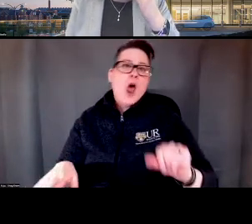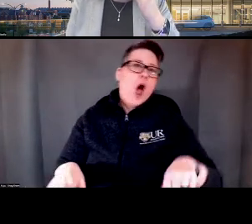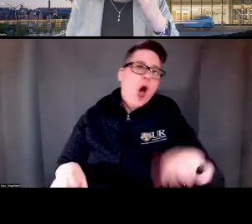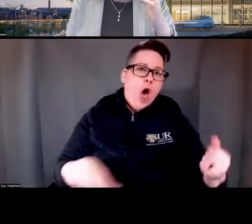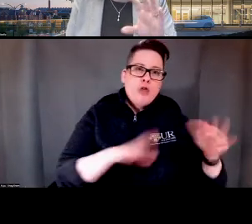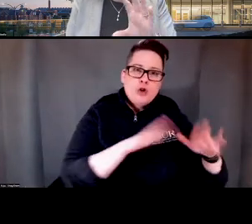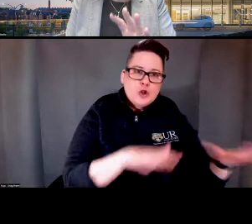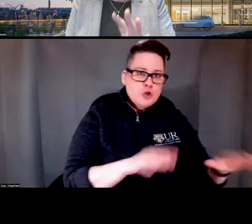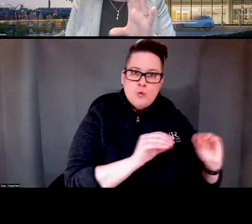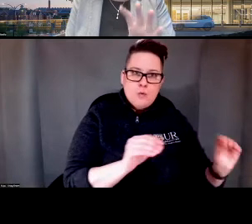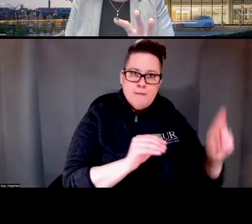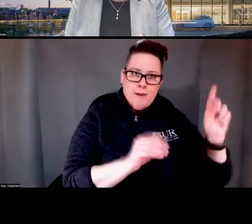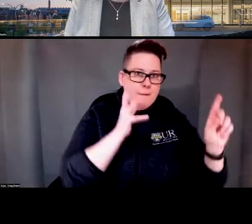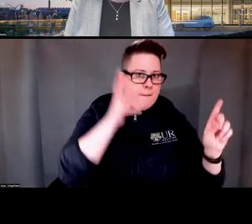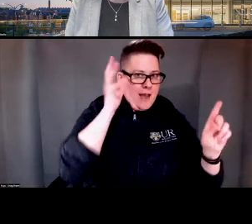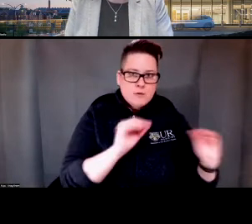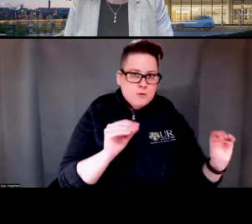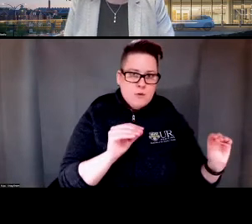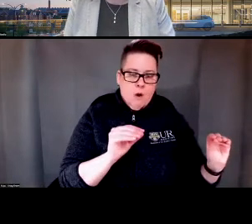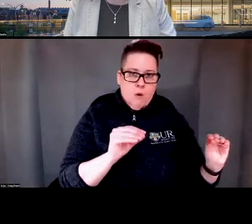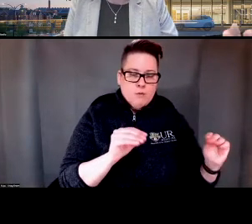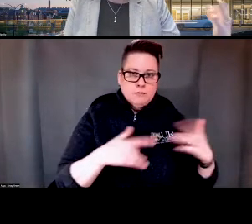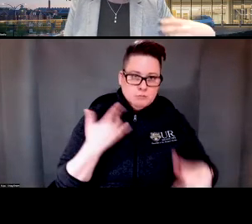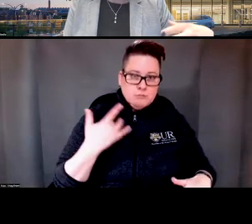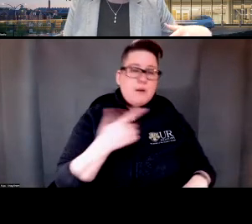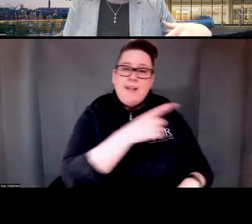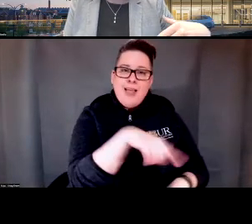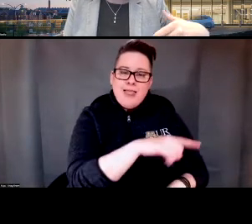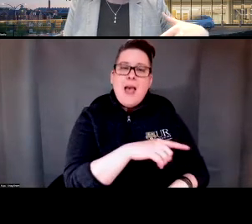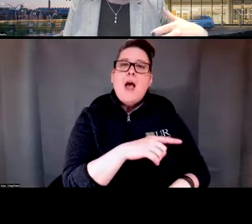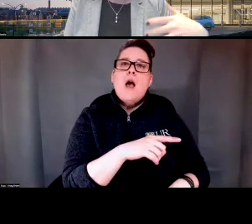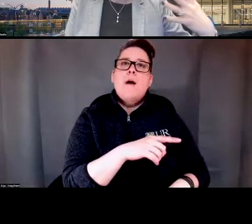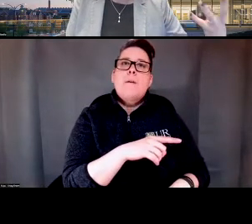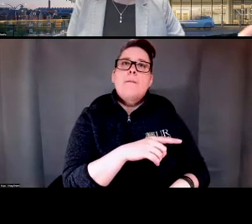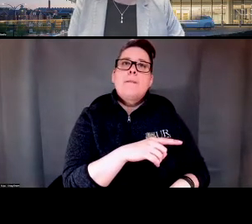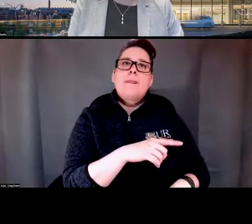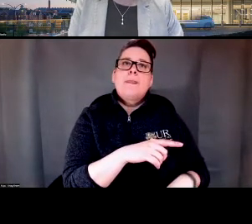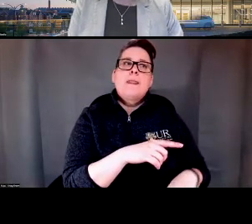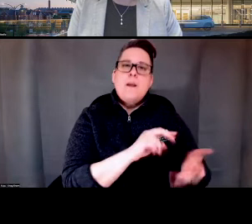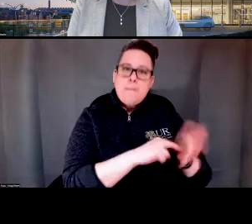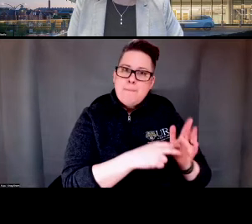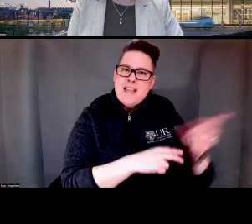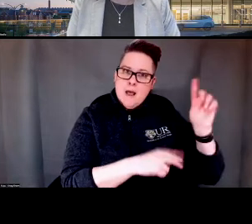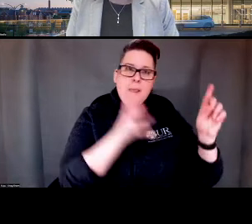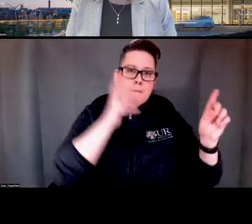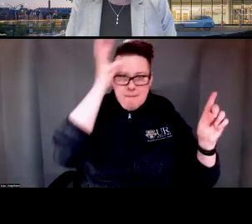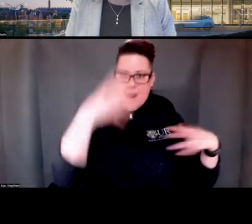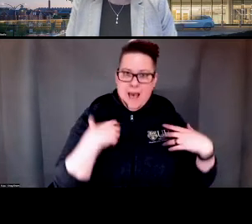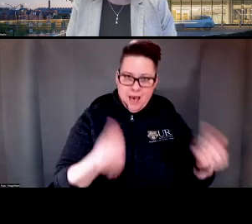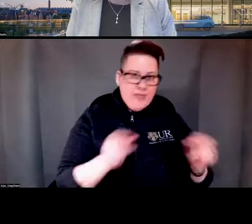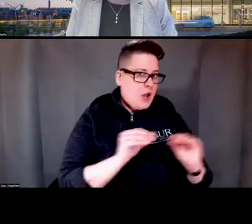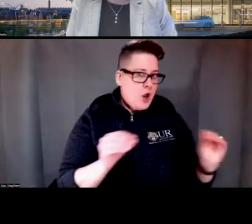So the control offspring consists of offspring of healthy control parents without